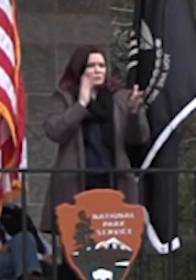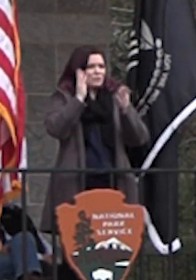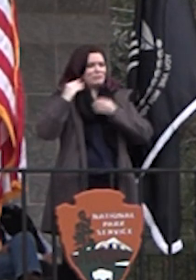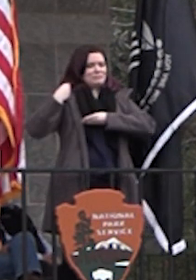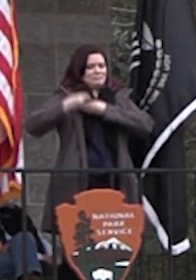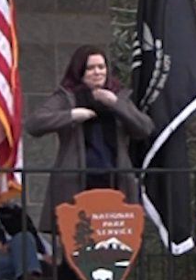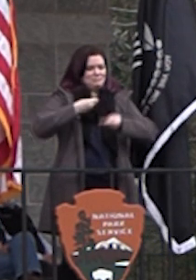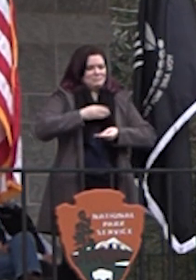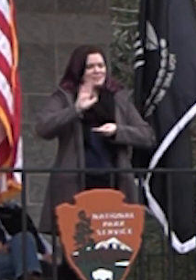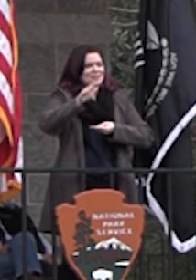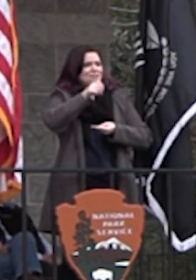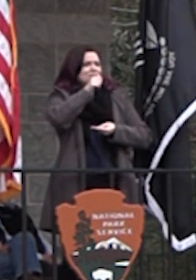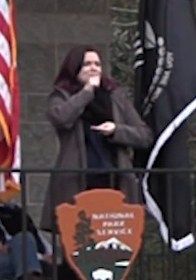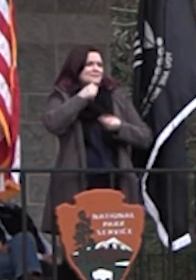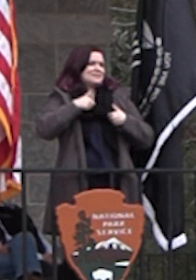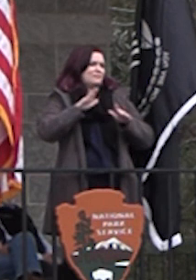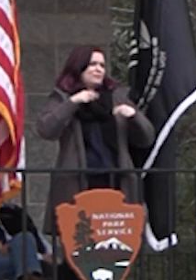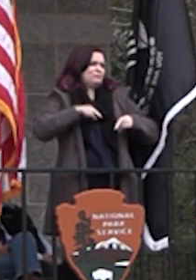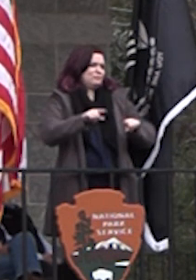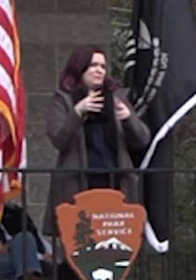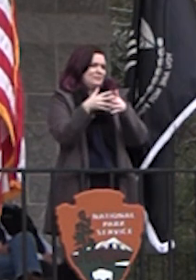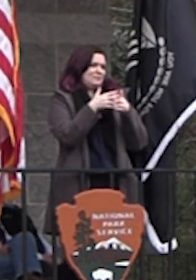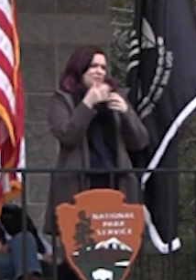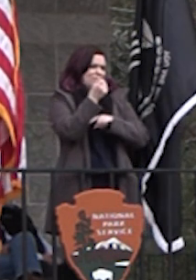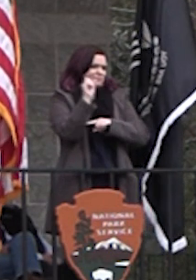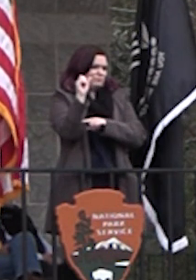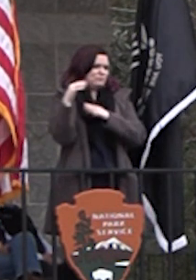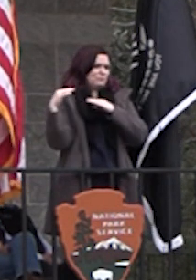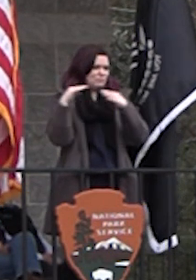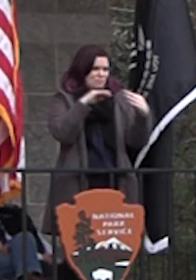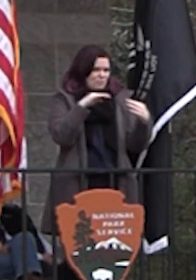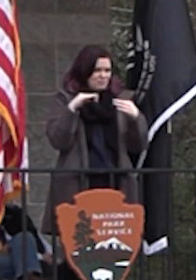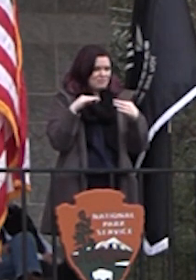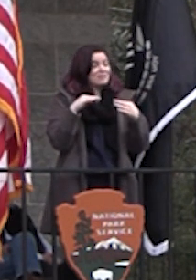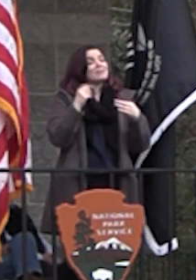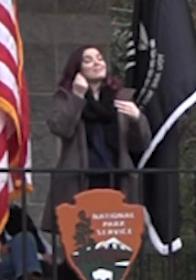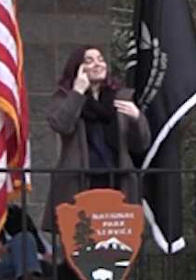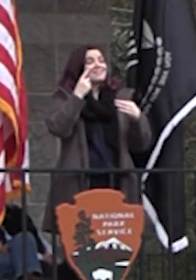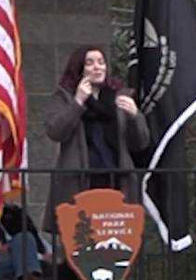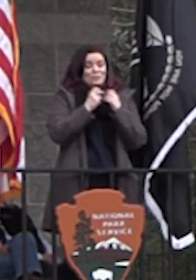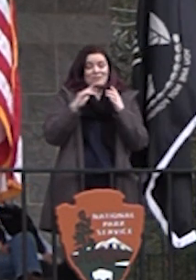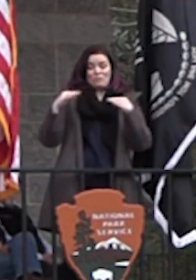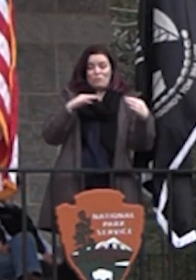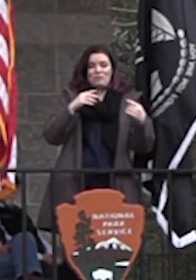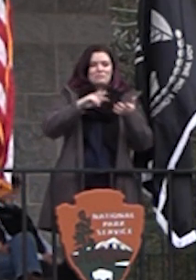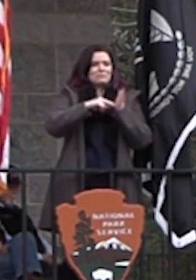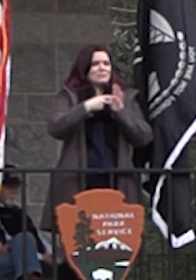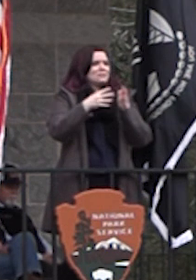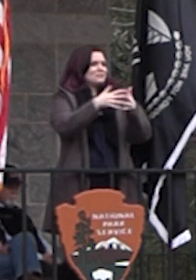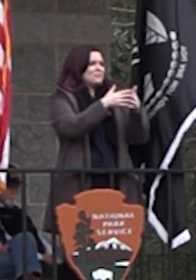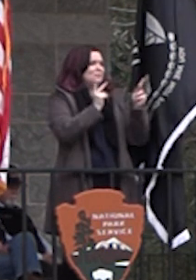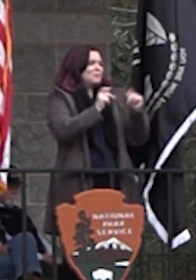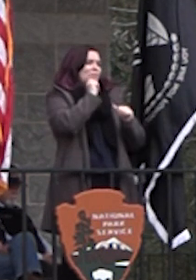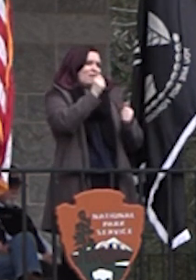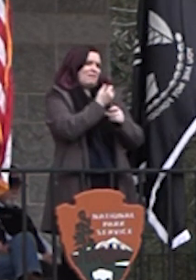services or sacrifices during the War of the American Revolution, achieved the independence of the American people. The